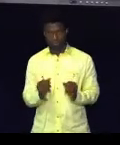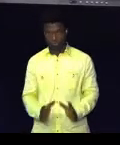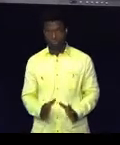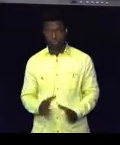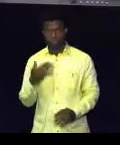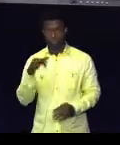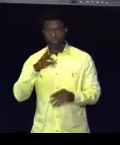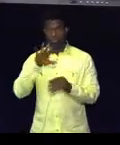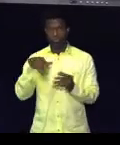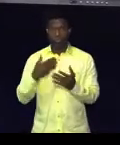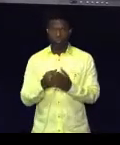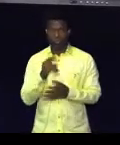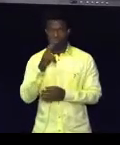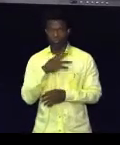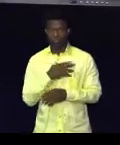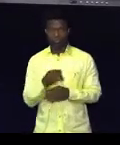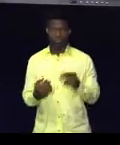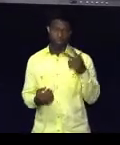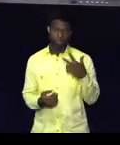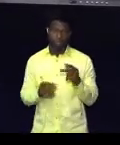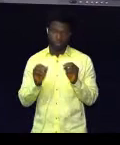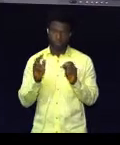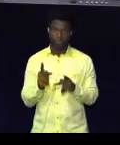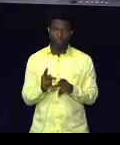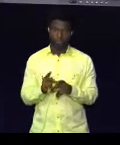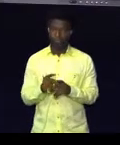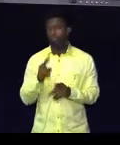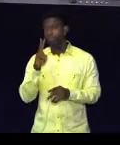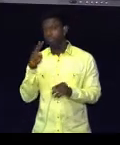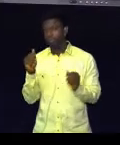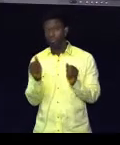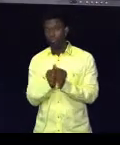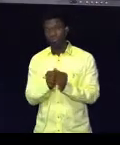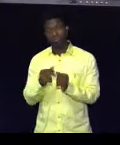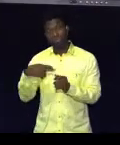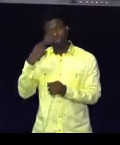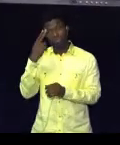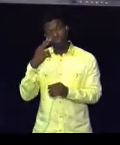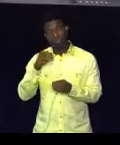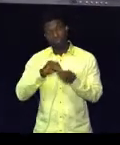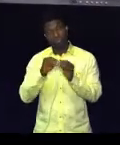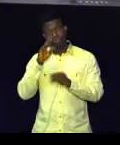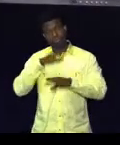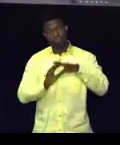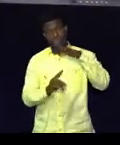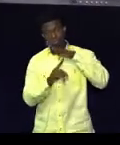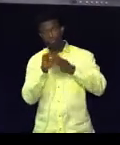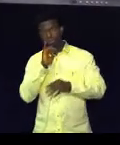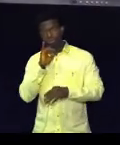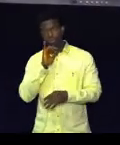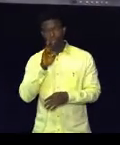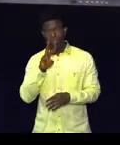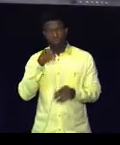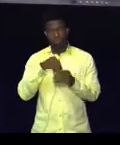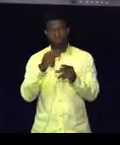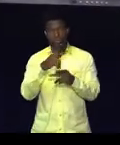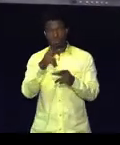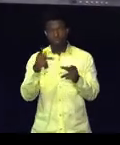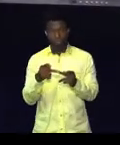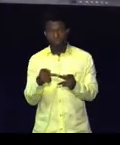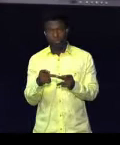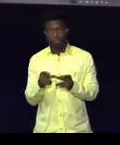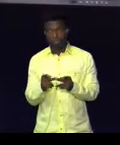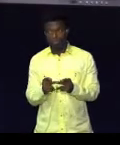of all the 2's, the strongest of all the 3's. Okay. So the 2 with the highest power is 2 in 3